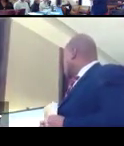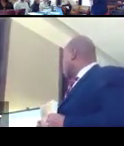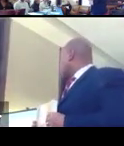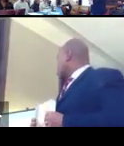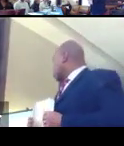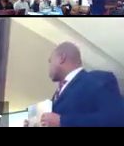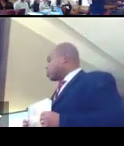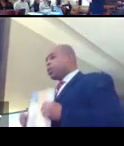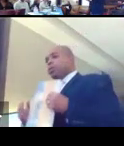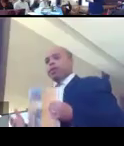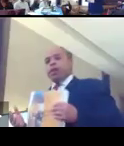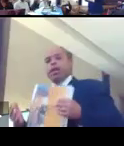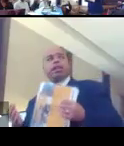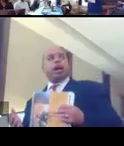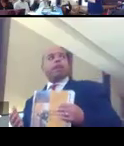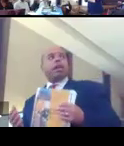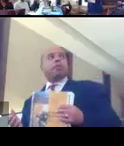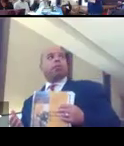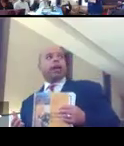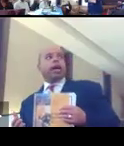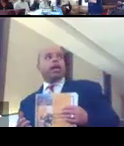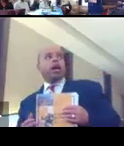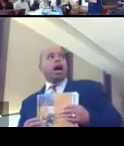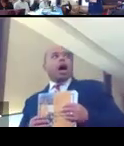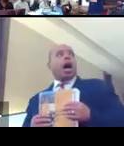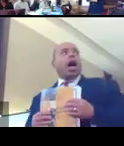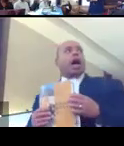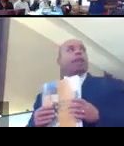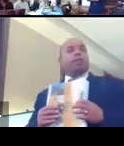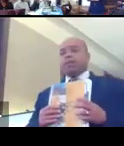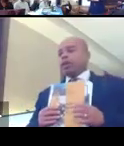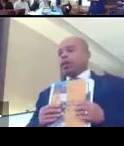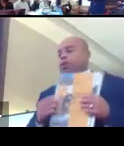So the task is really to create and adopt a neighborhood plan